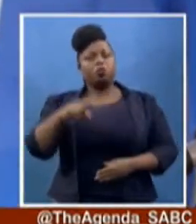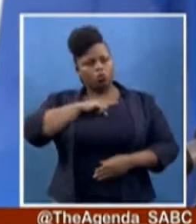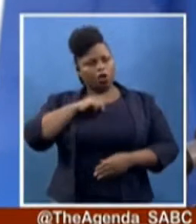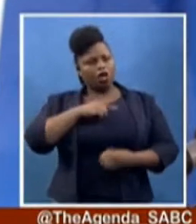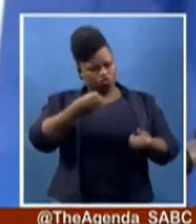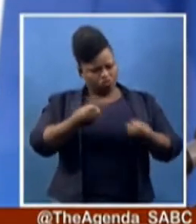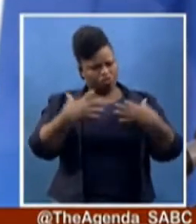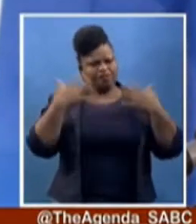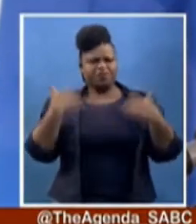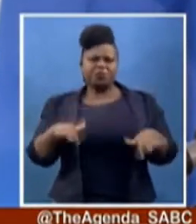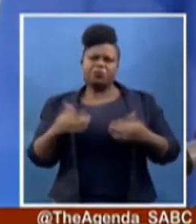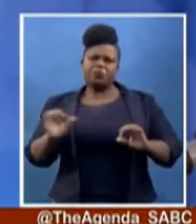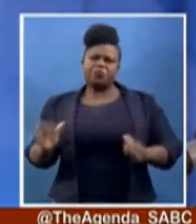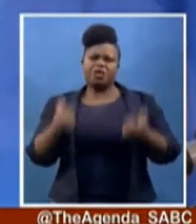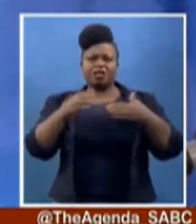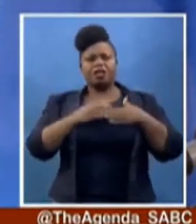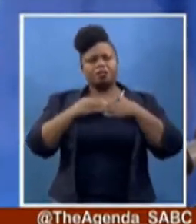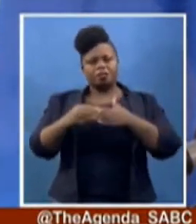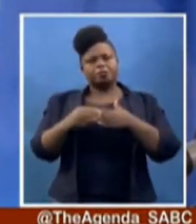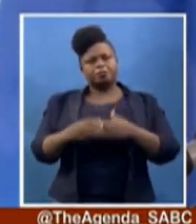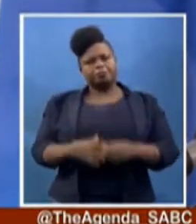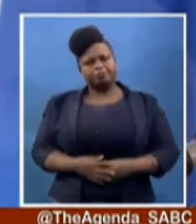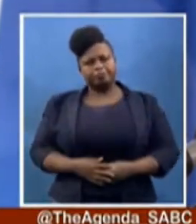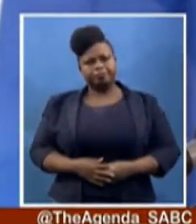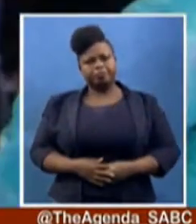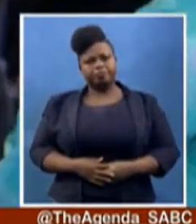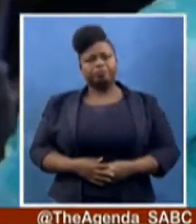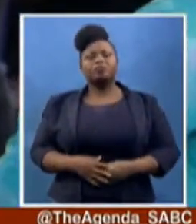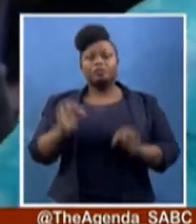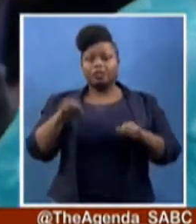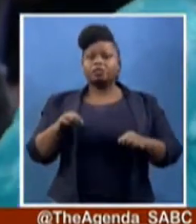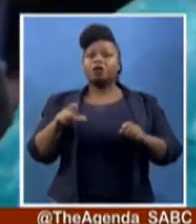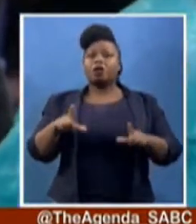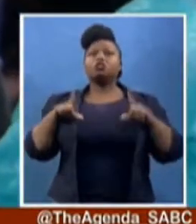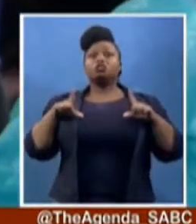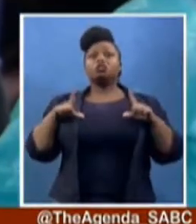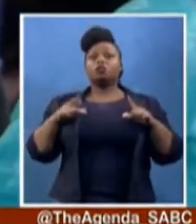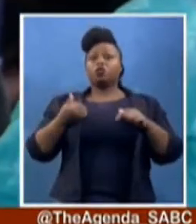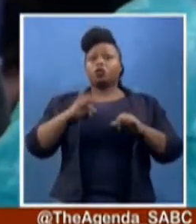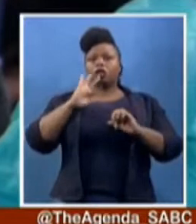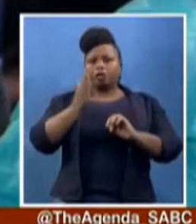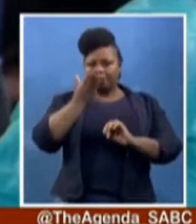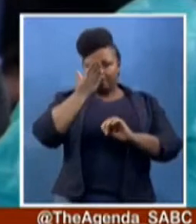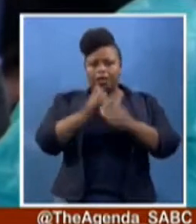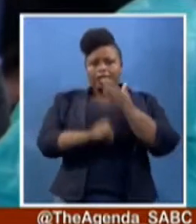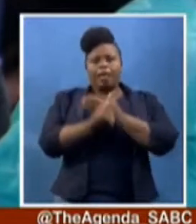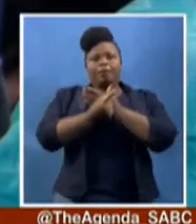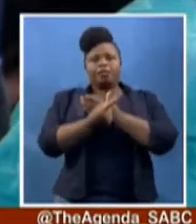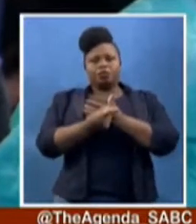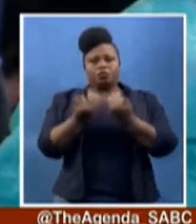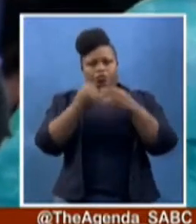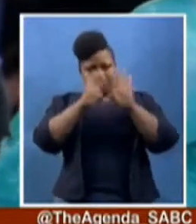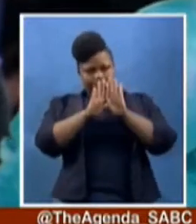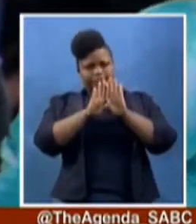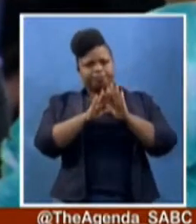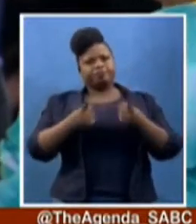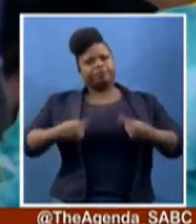As early as you did, for that, we thank you. How no sakawayema?